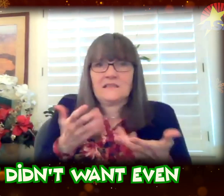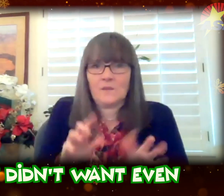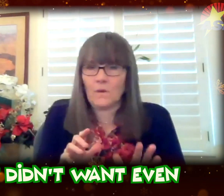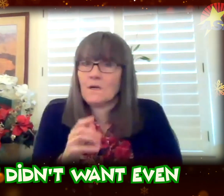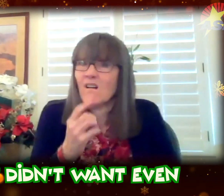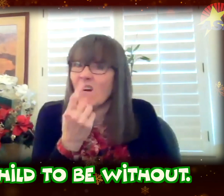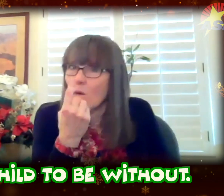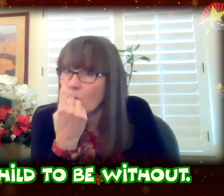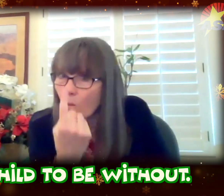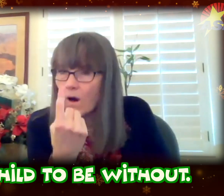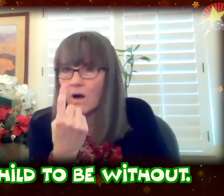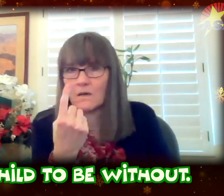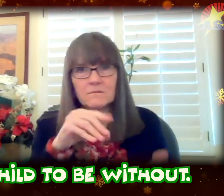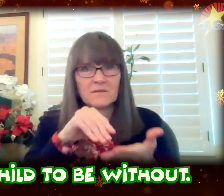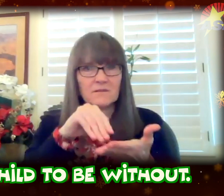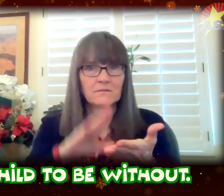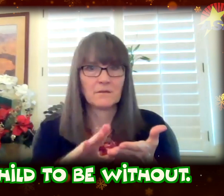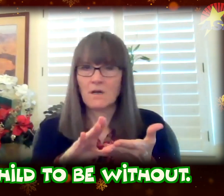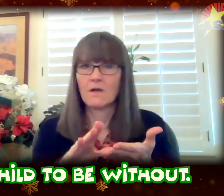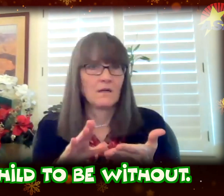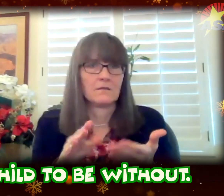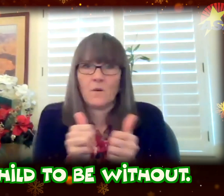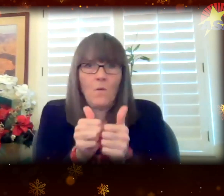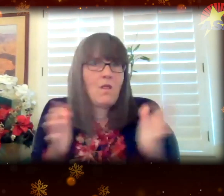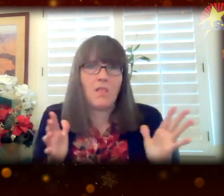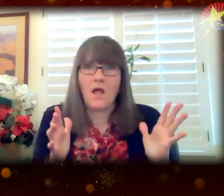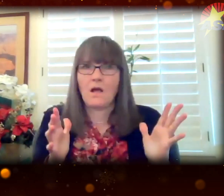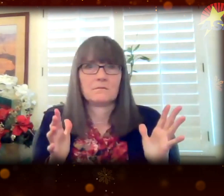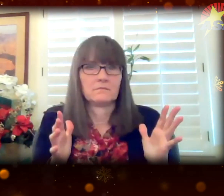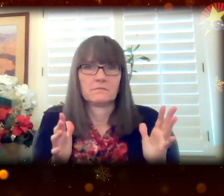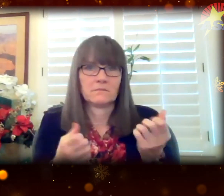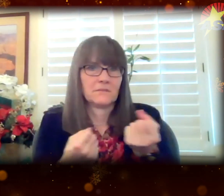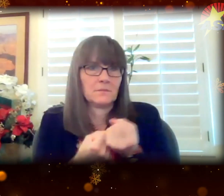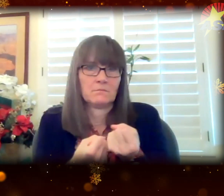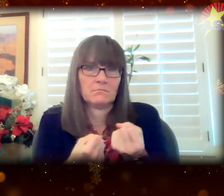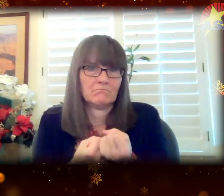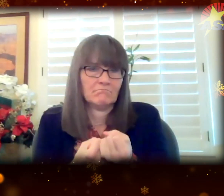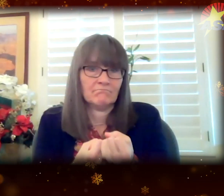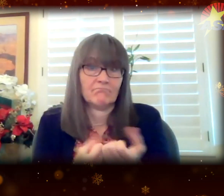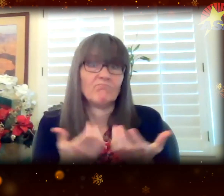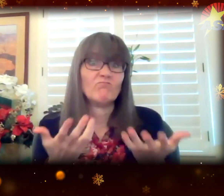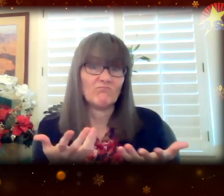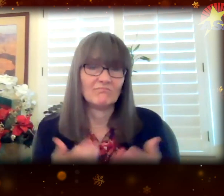didn't want even one child to be without.